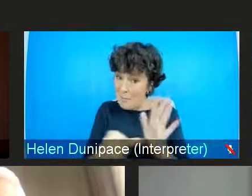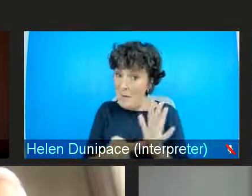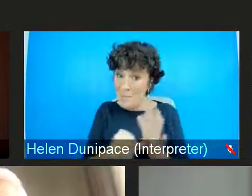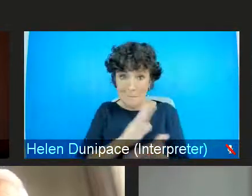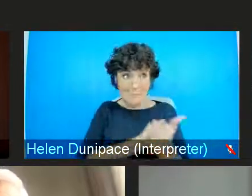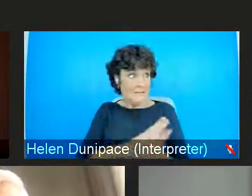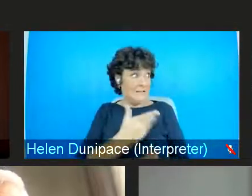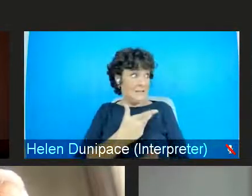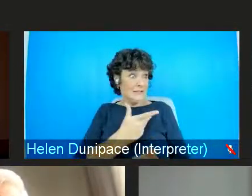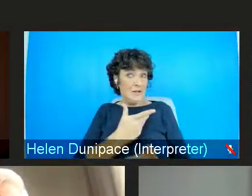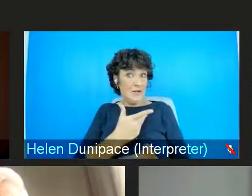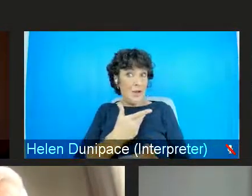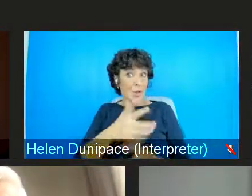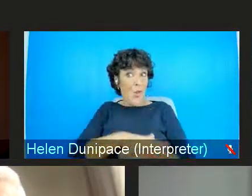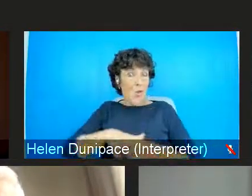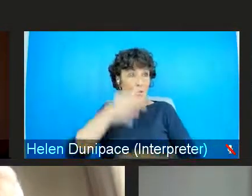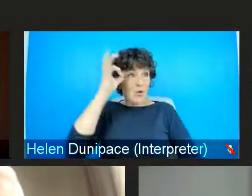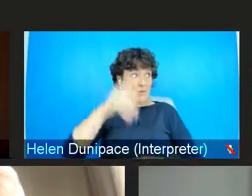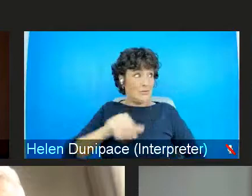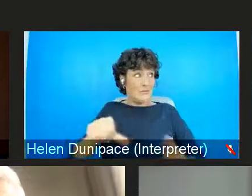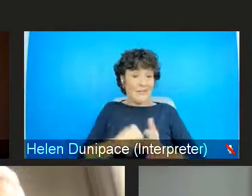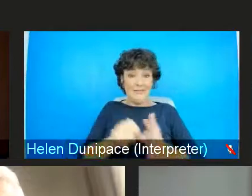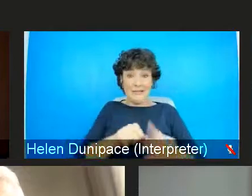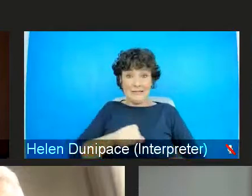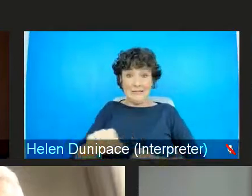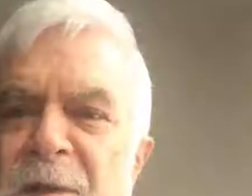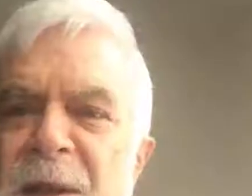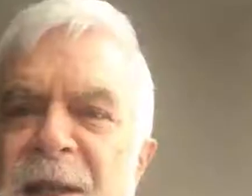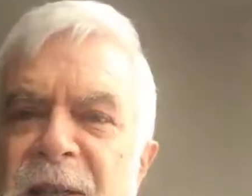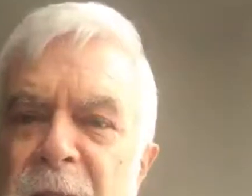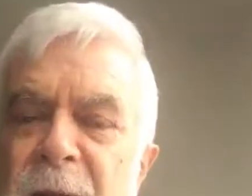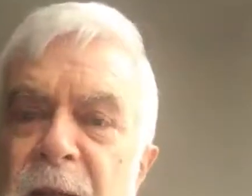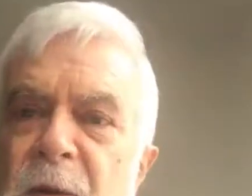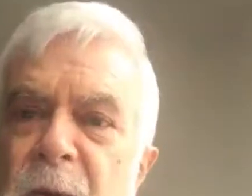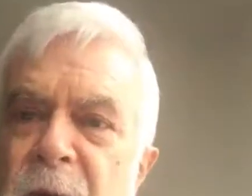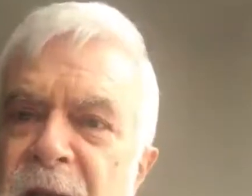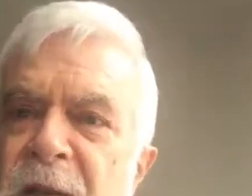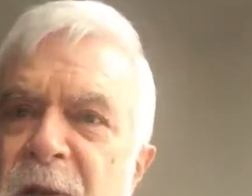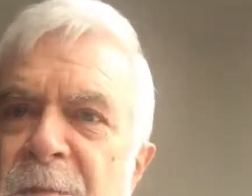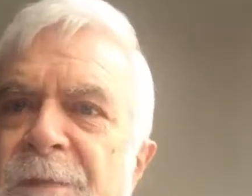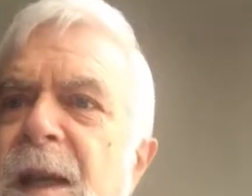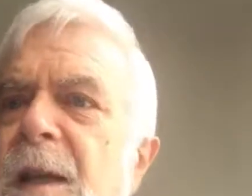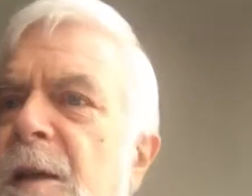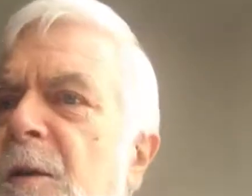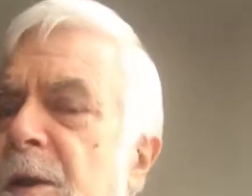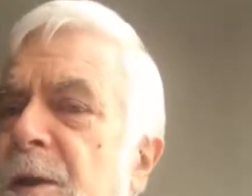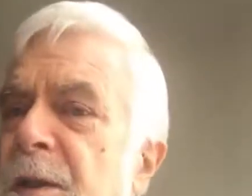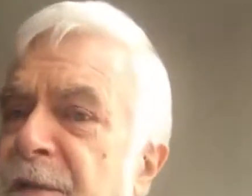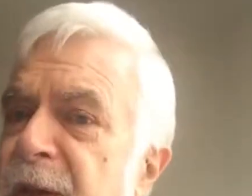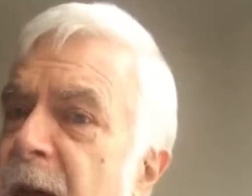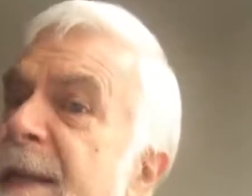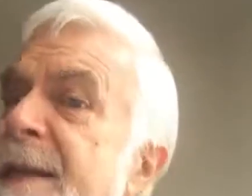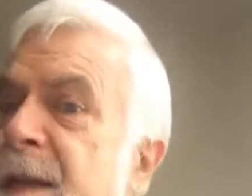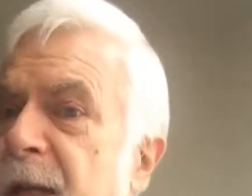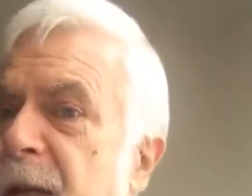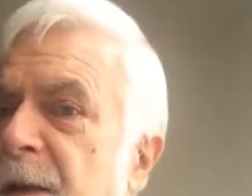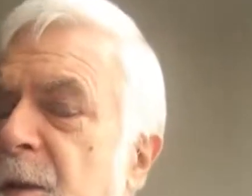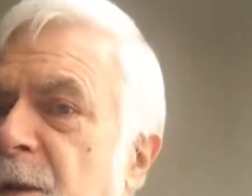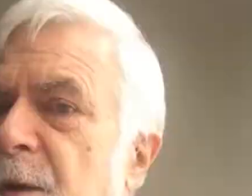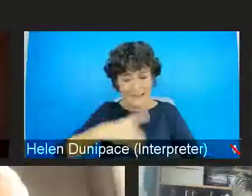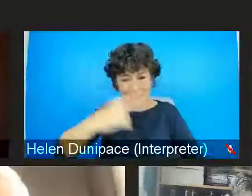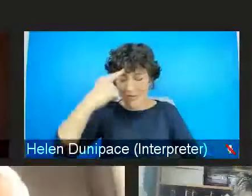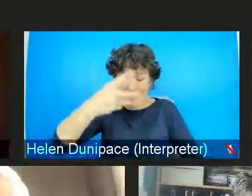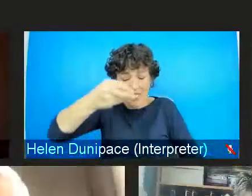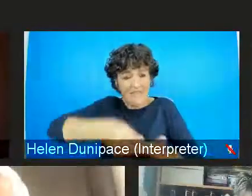difficult. And I think, I mean, I hope this is music to Angus's ears, but we really need to pay a lot more attention, you know, to the financing at